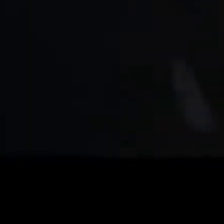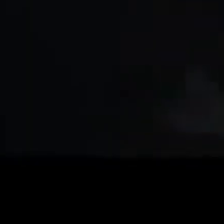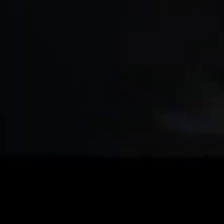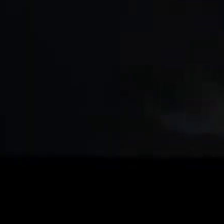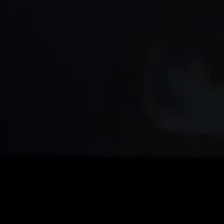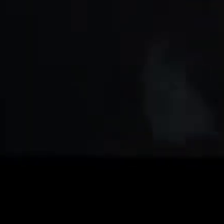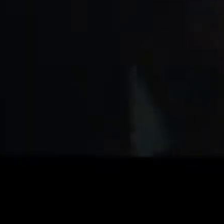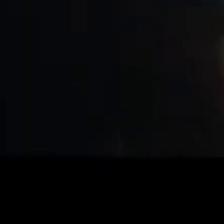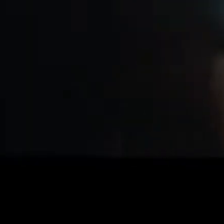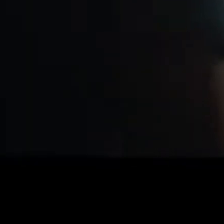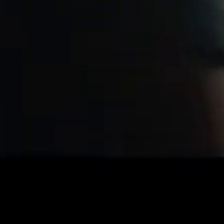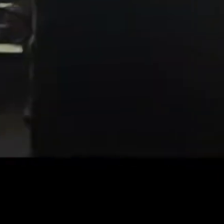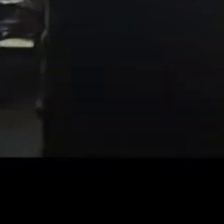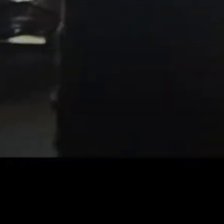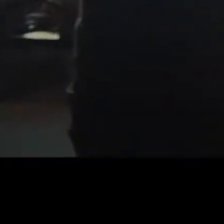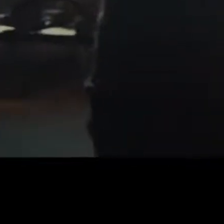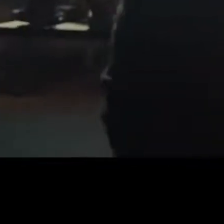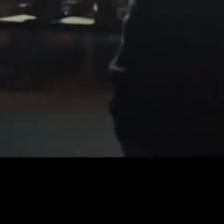at it.